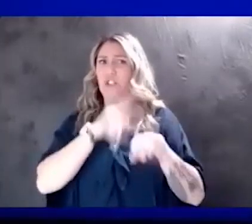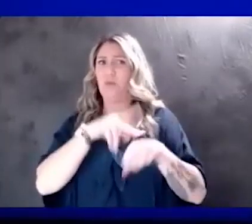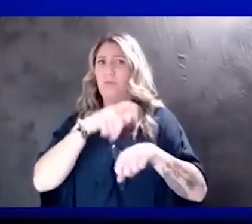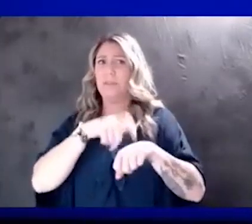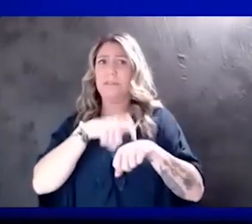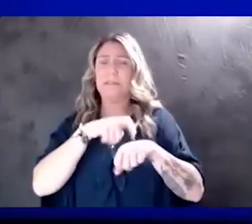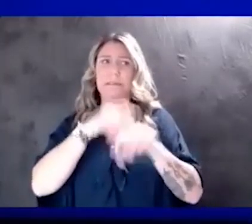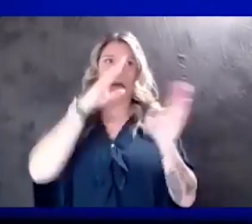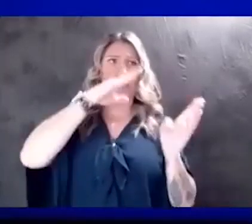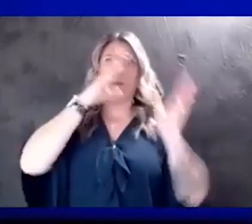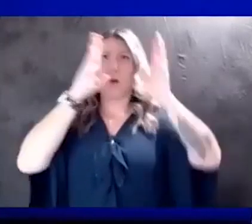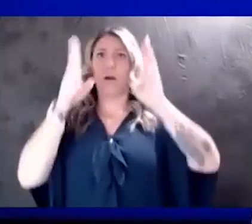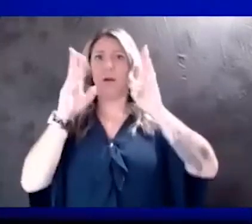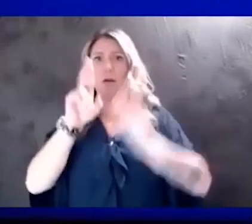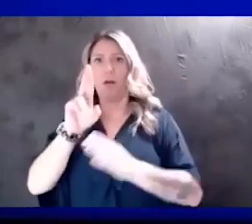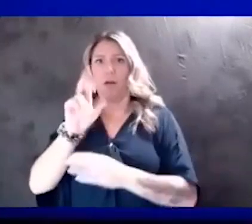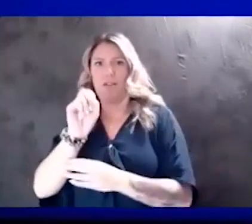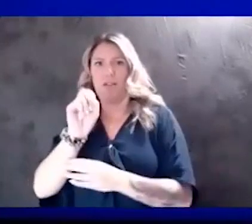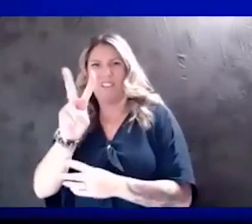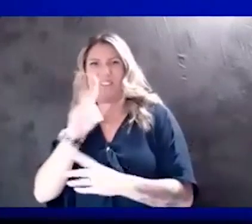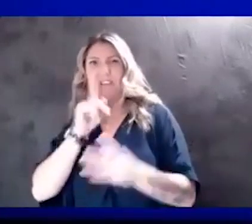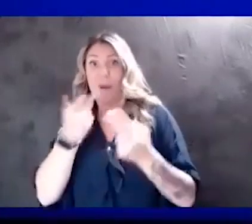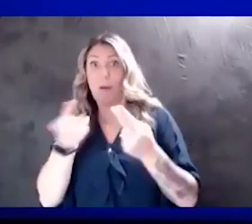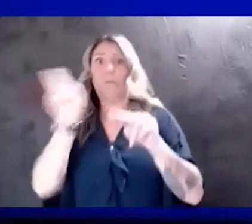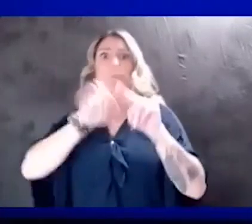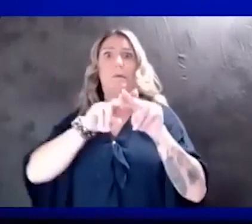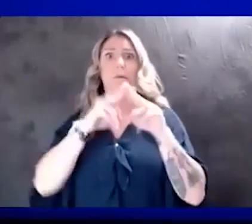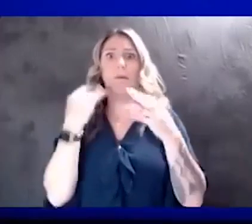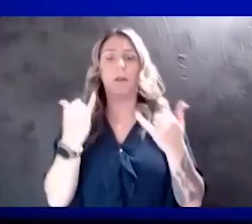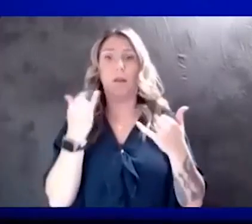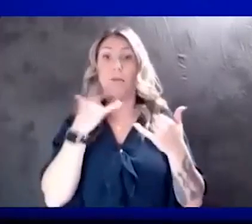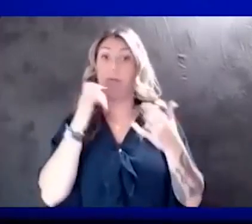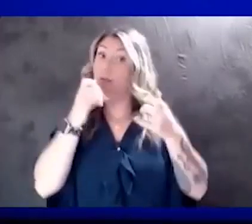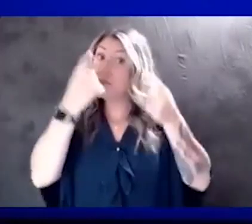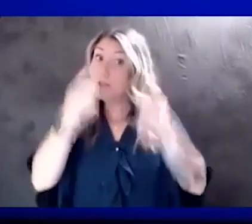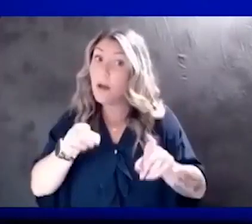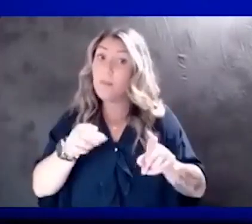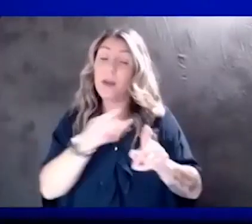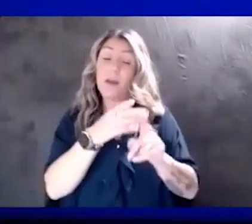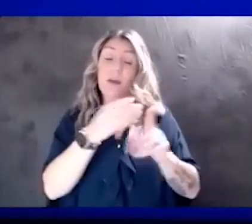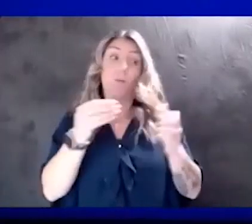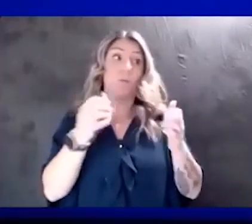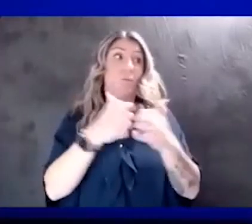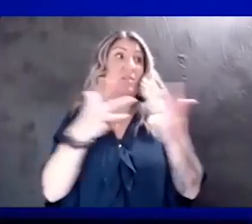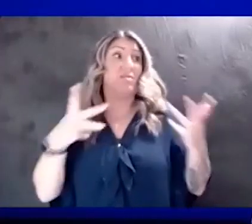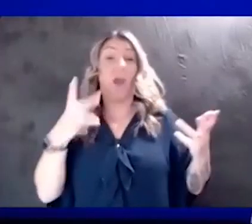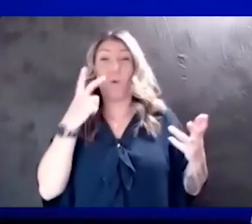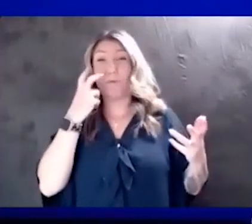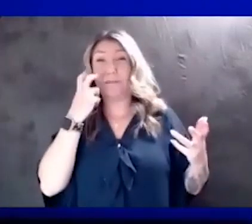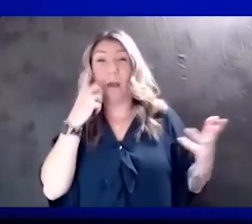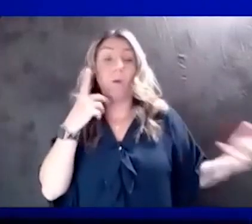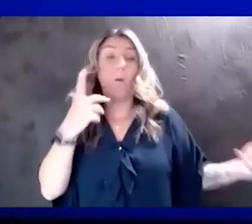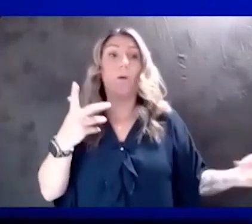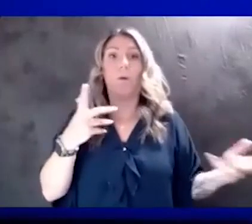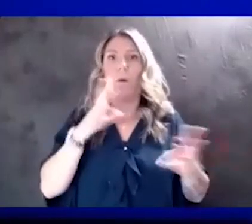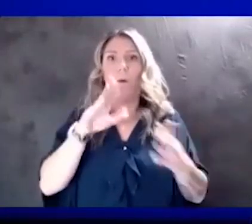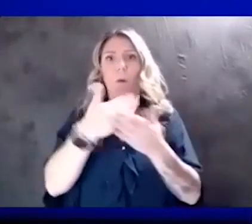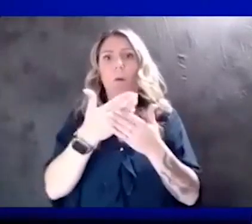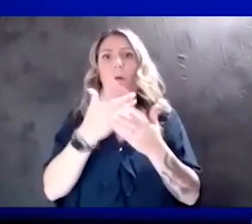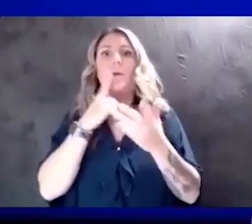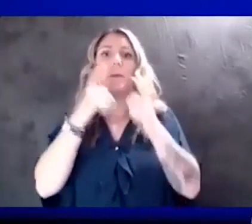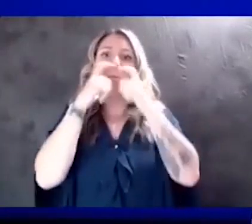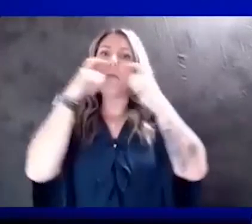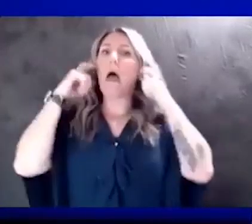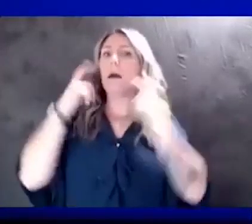be upticking. So that's happening, and I think without a doubt it's because of the lifting of